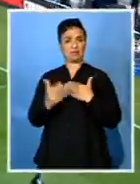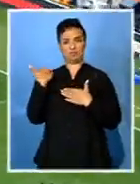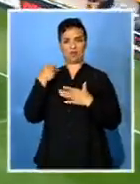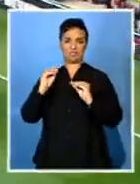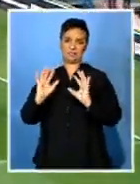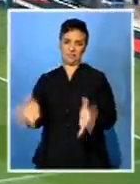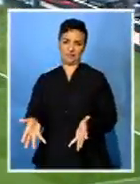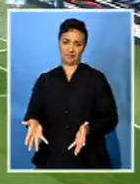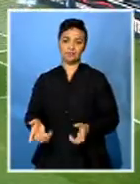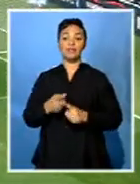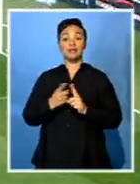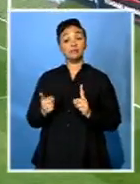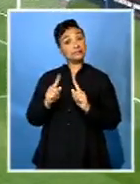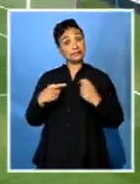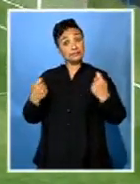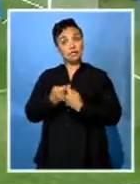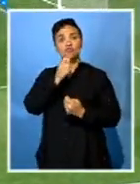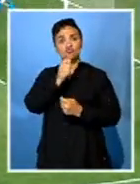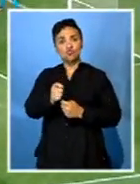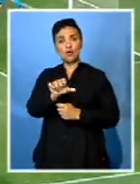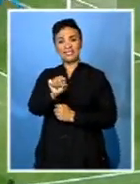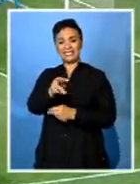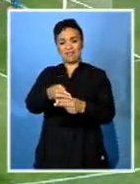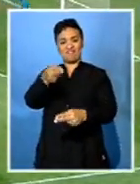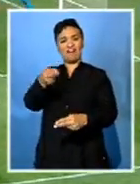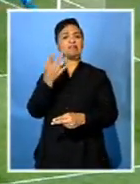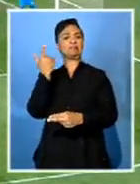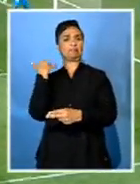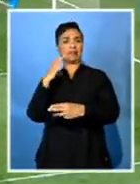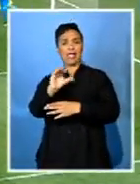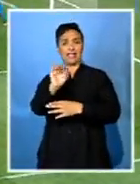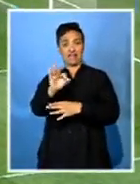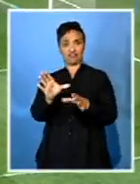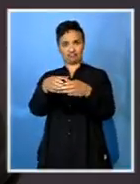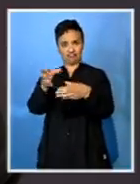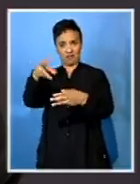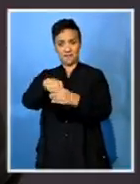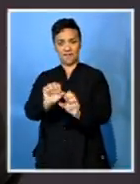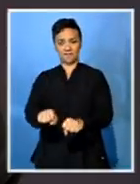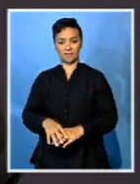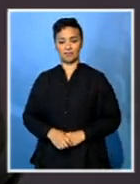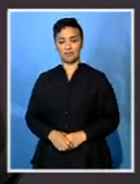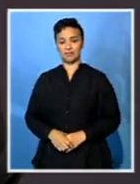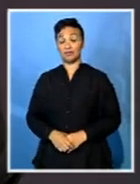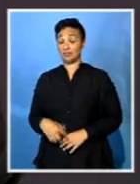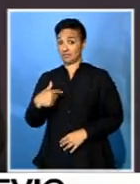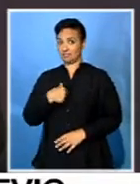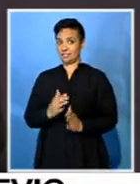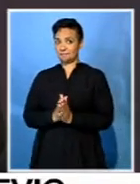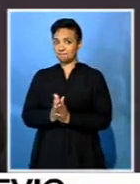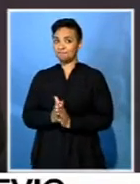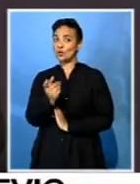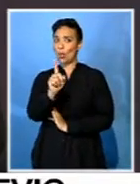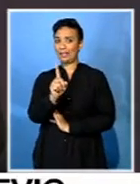7 months. But he took the team to the semi-final of the CAF Champions League. The biggest motivation for me is